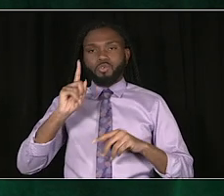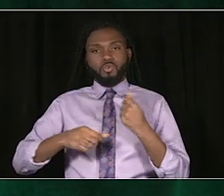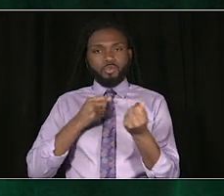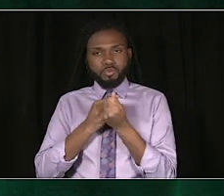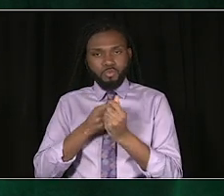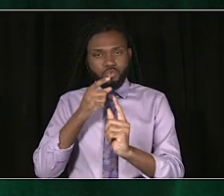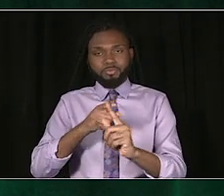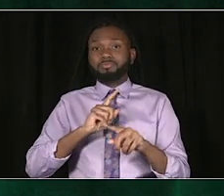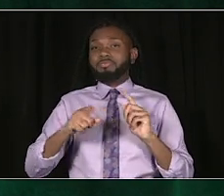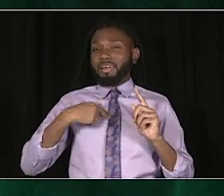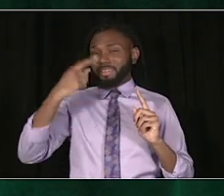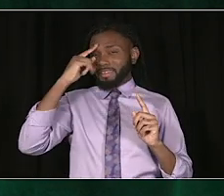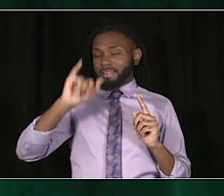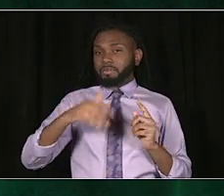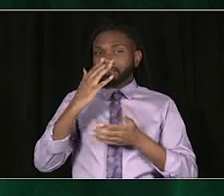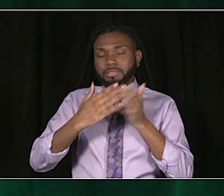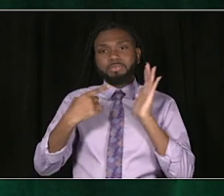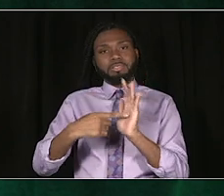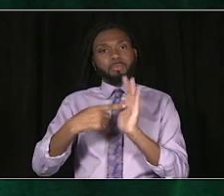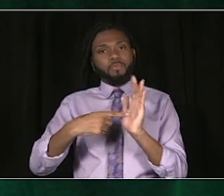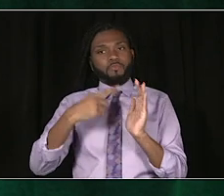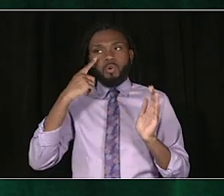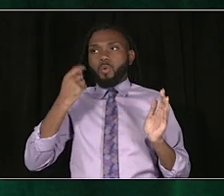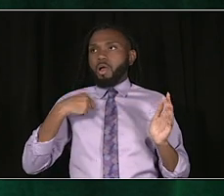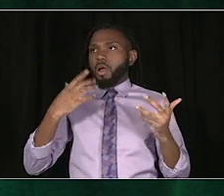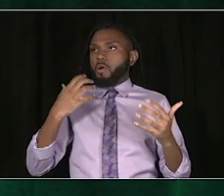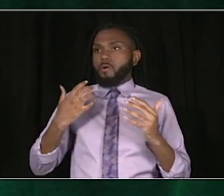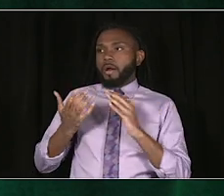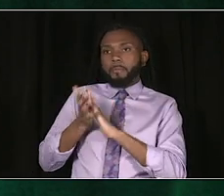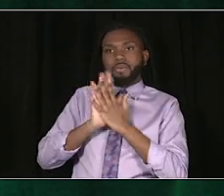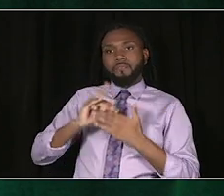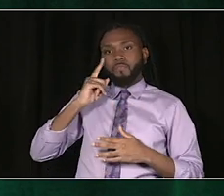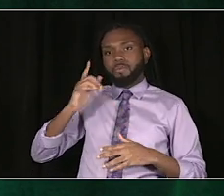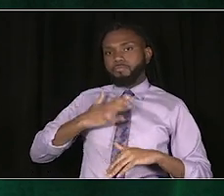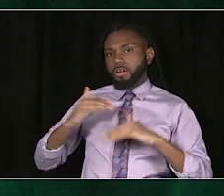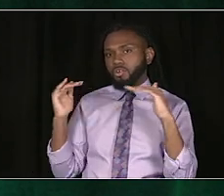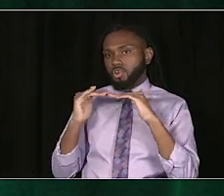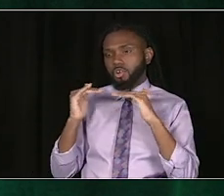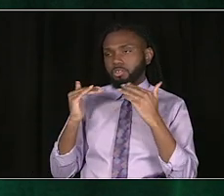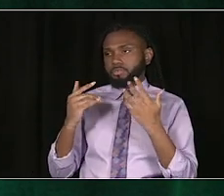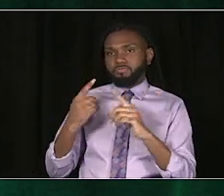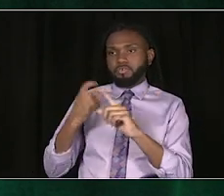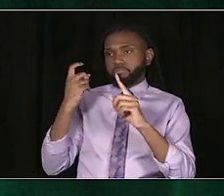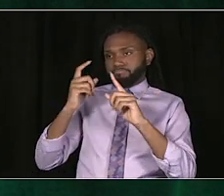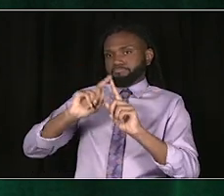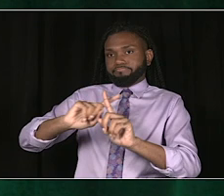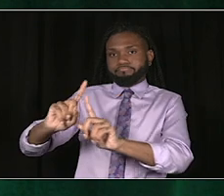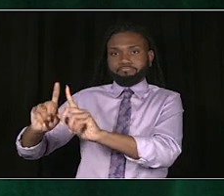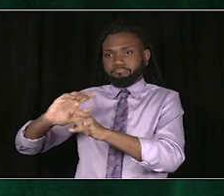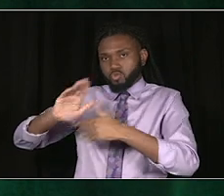examples of what I would like to be for my colleagues from all sorts of